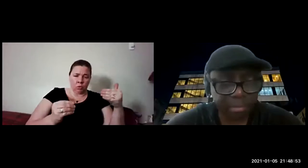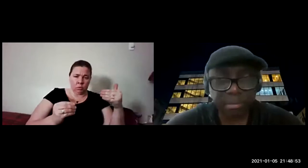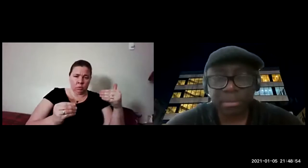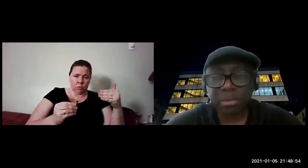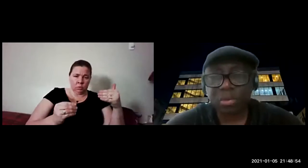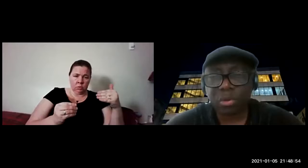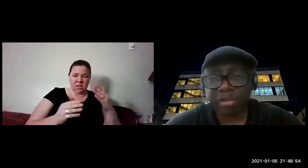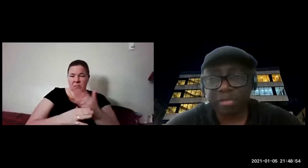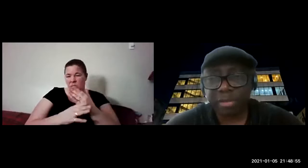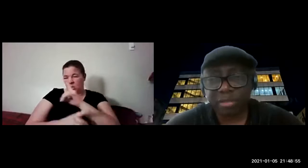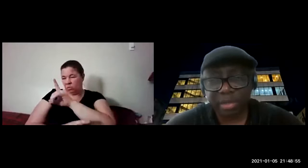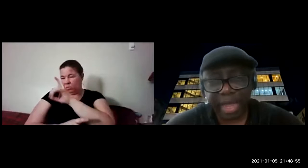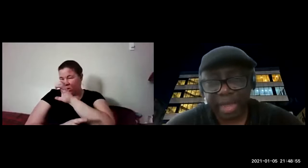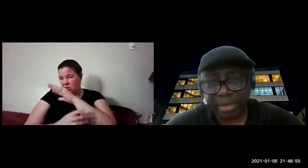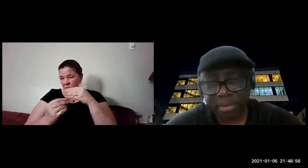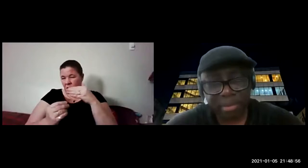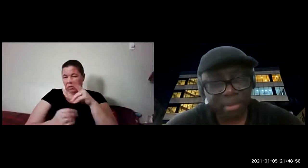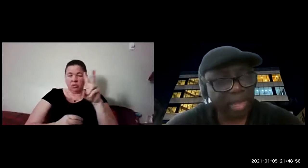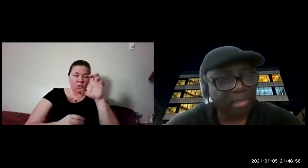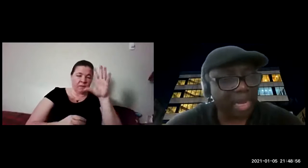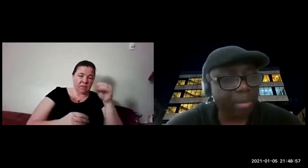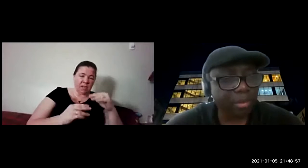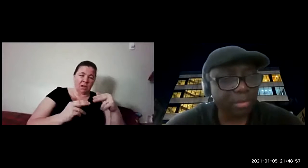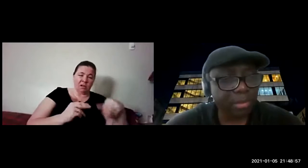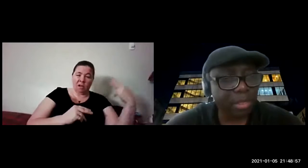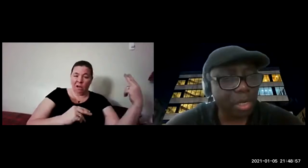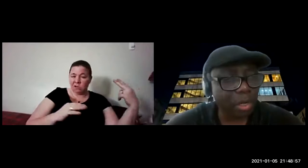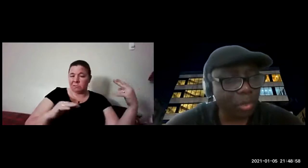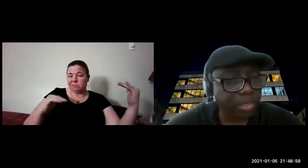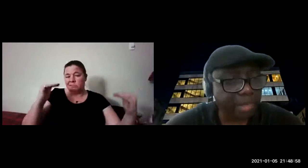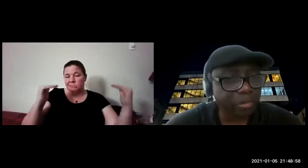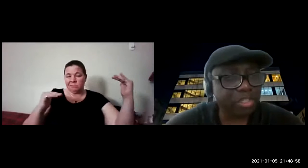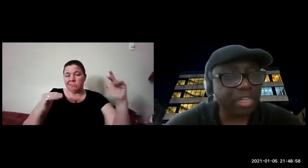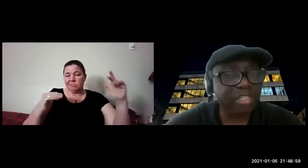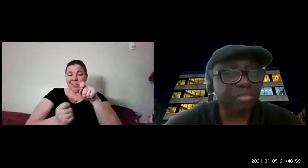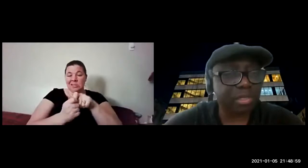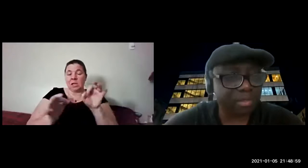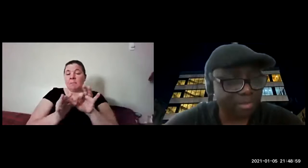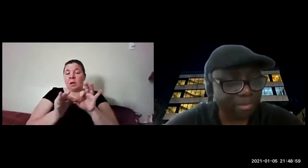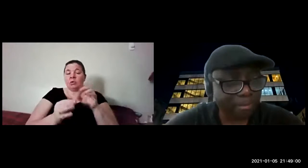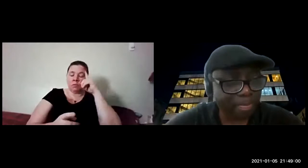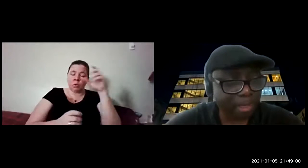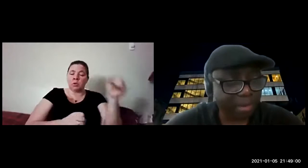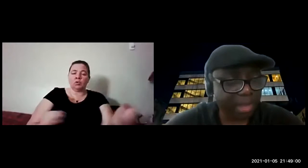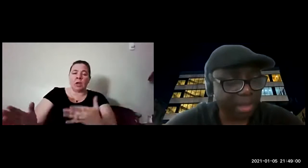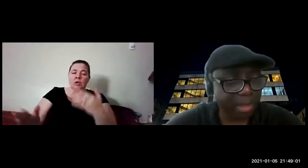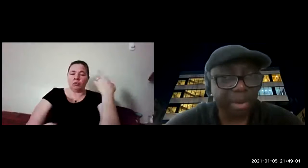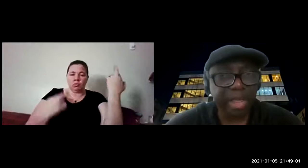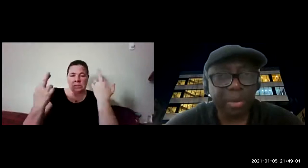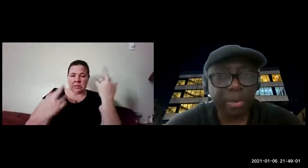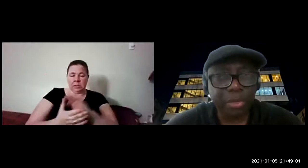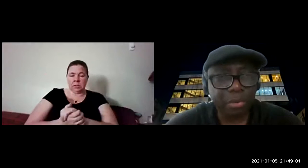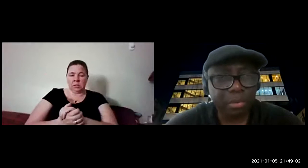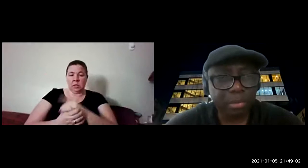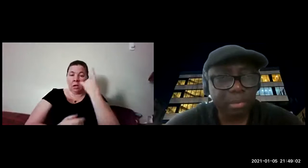end, $250 on the high end. Exact amount not known yet for strategic reasons. Okay, but